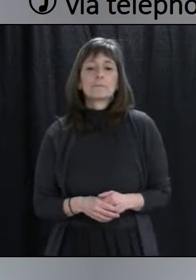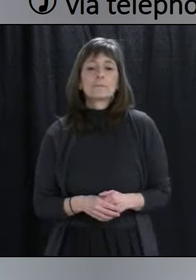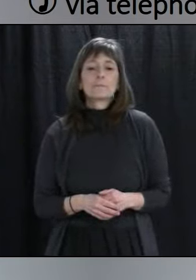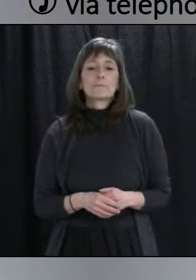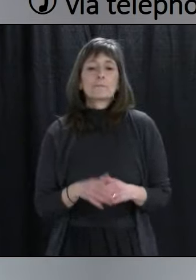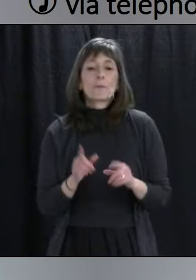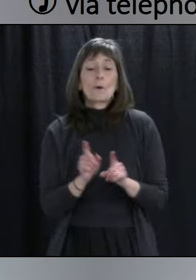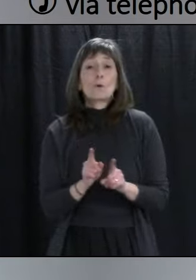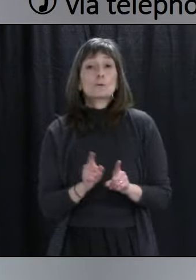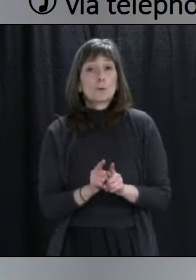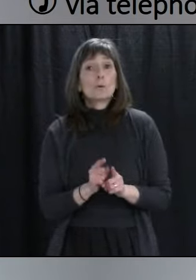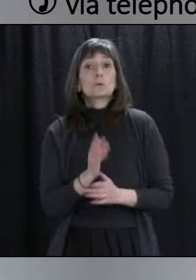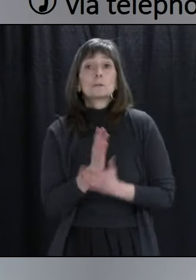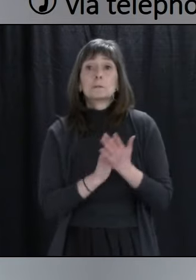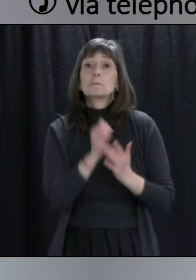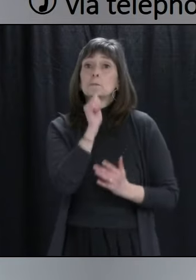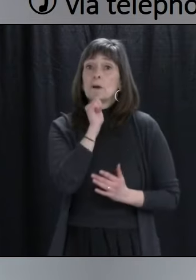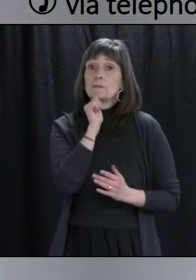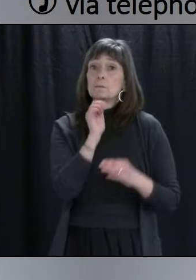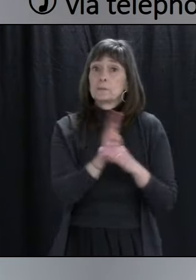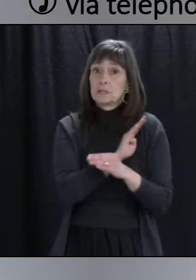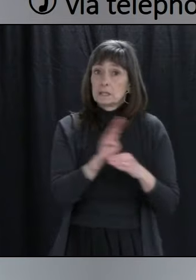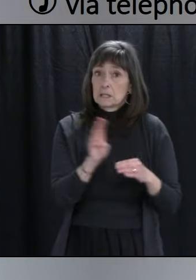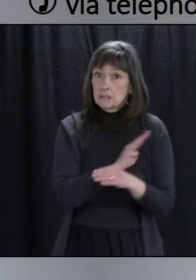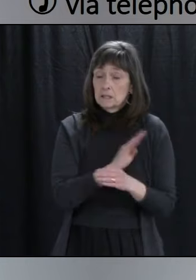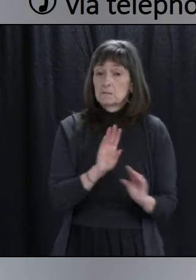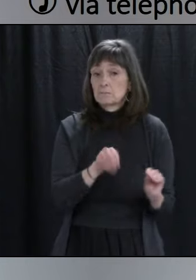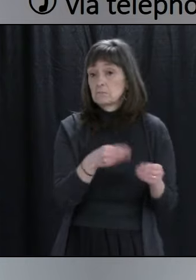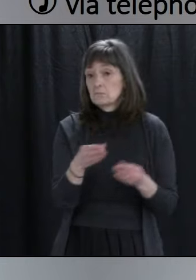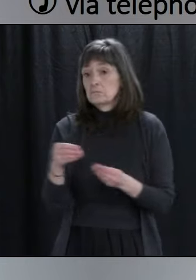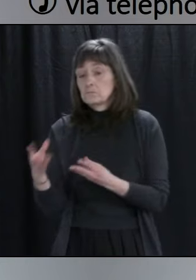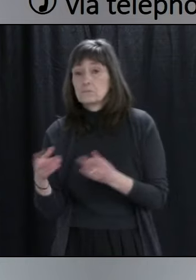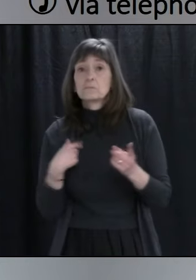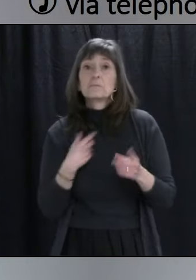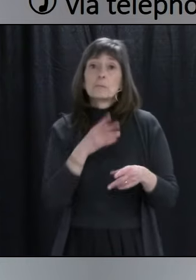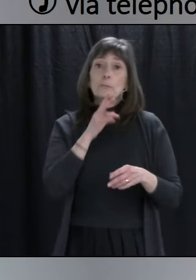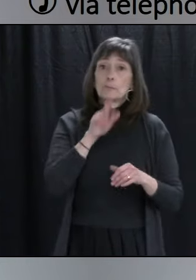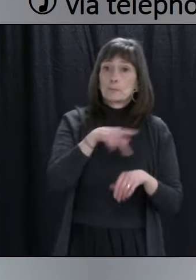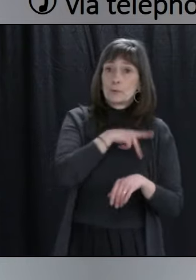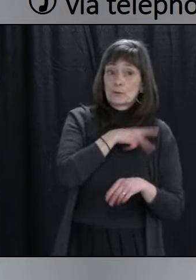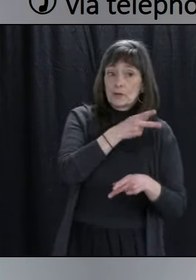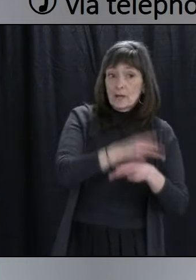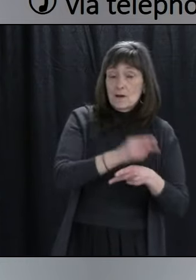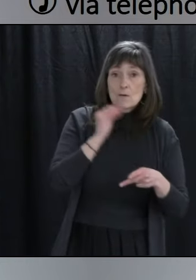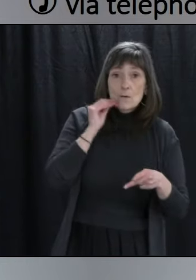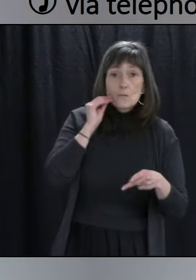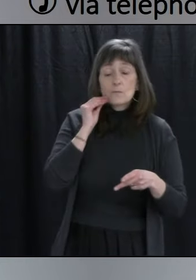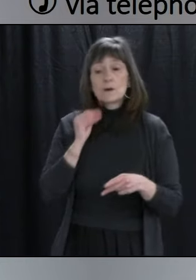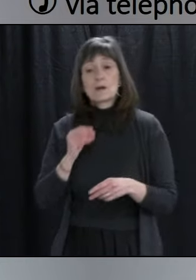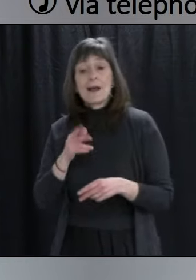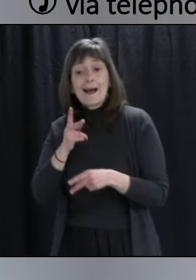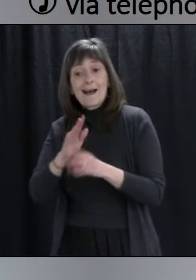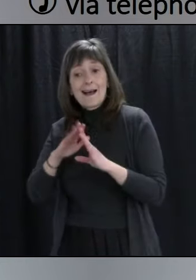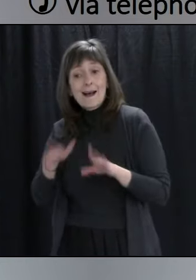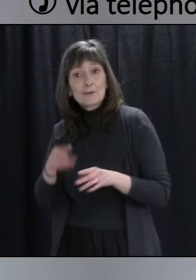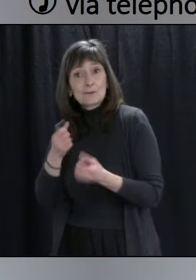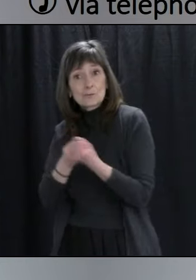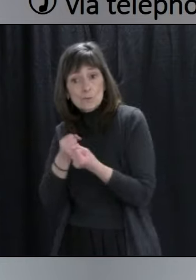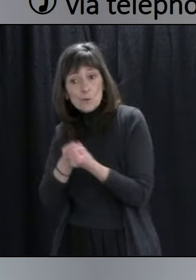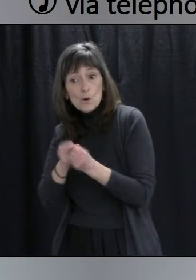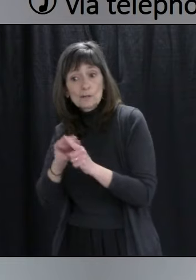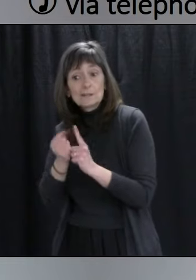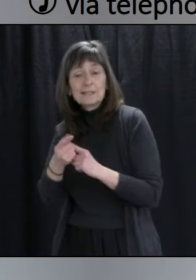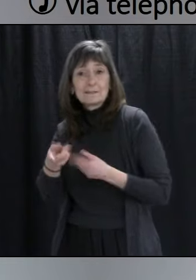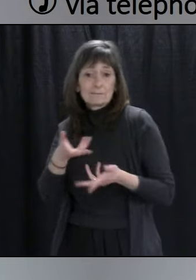with private sector healthcare providers such as personal care homes and home support agencies, that will not allow us any